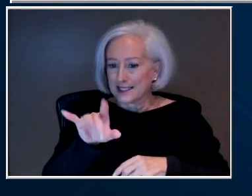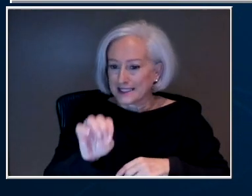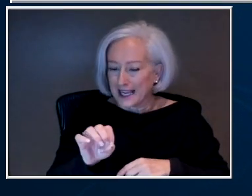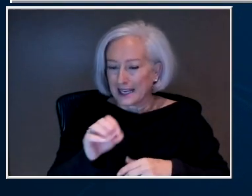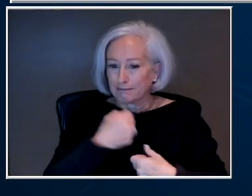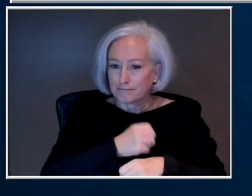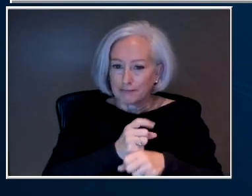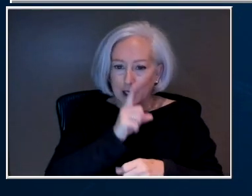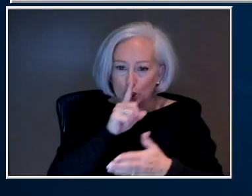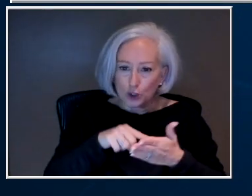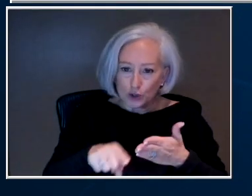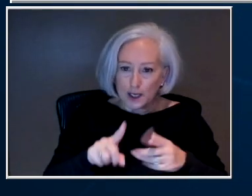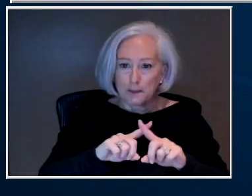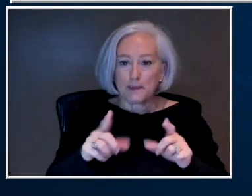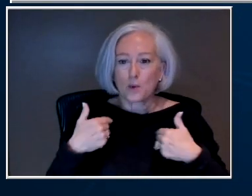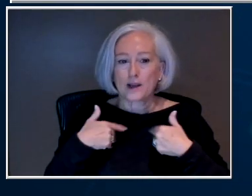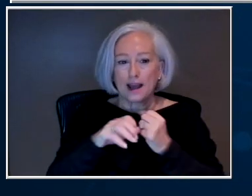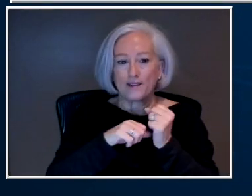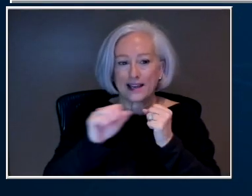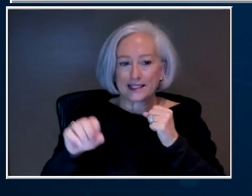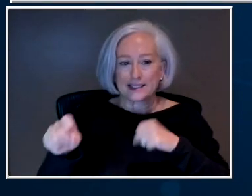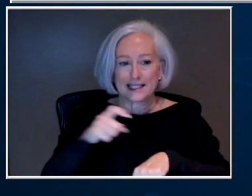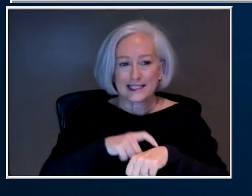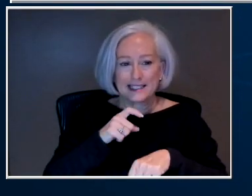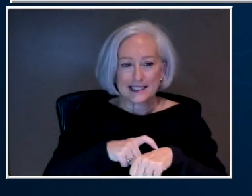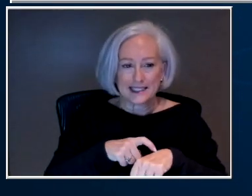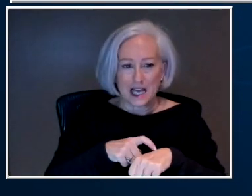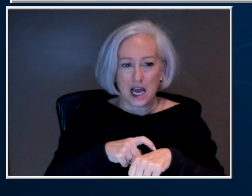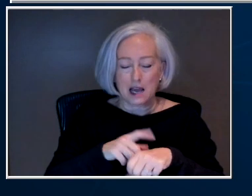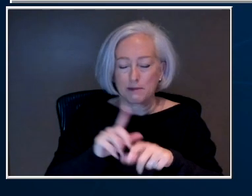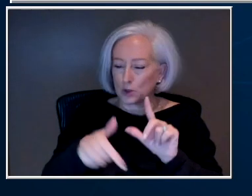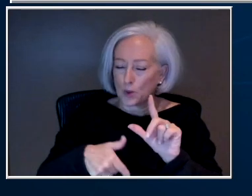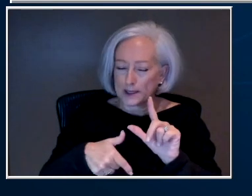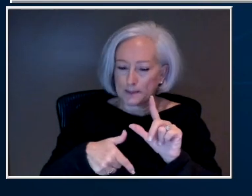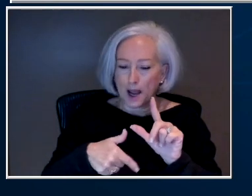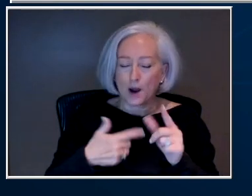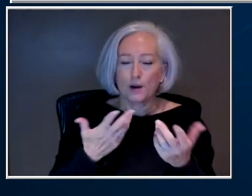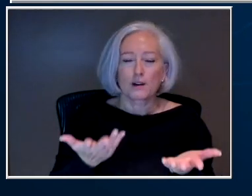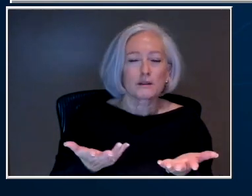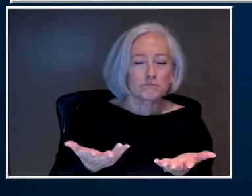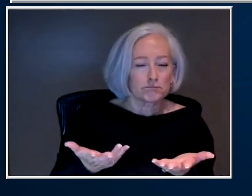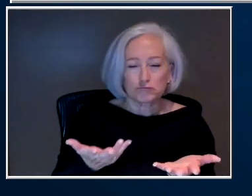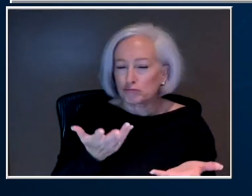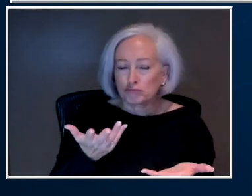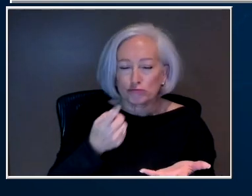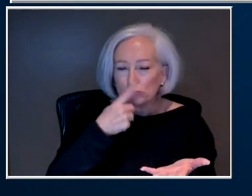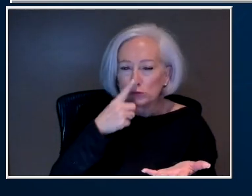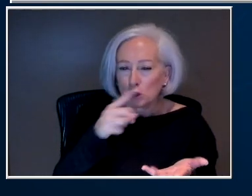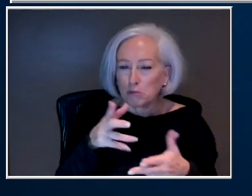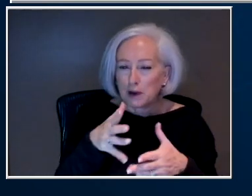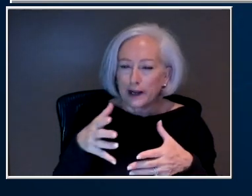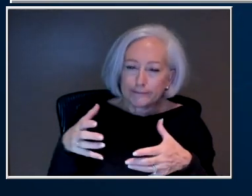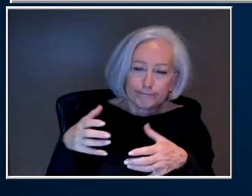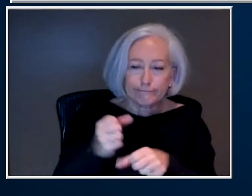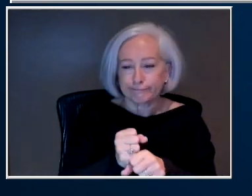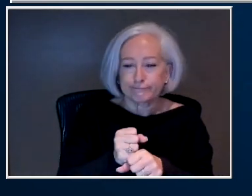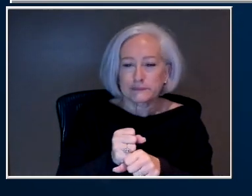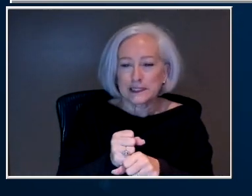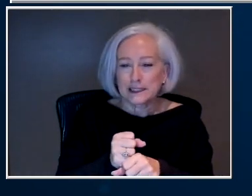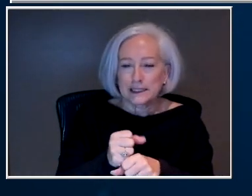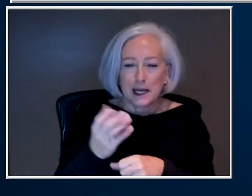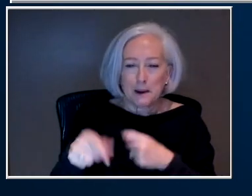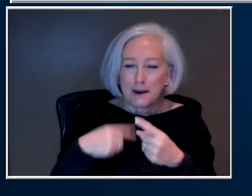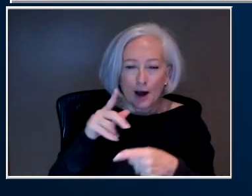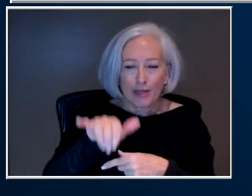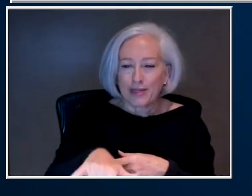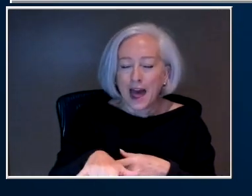extended time that they'll be expired. Just give me a little quick brief, 101 on that, as far as what am I supposed to be